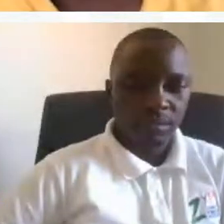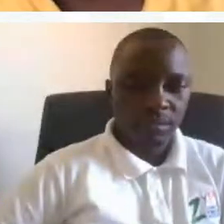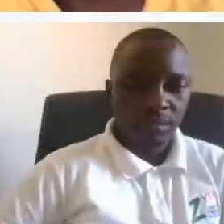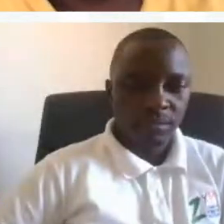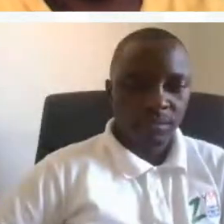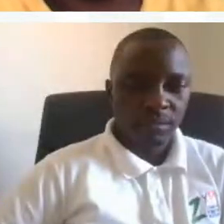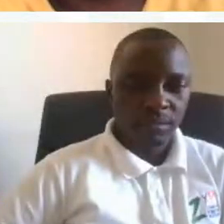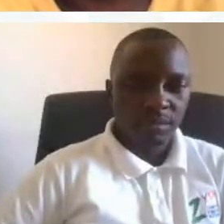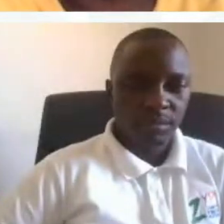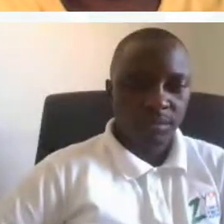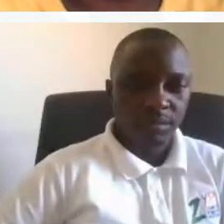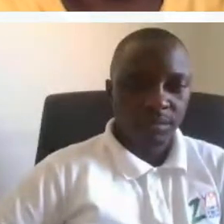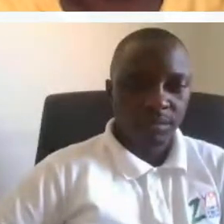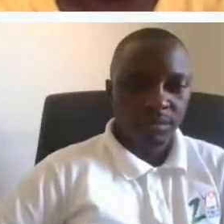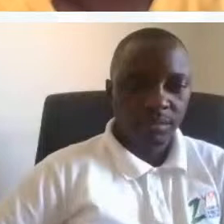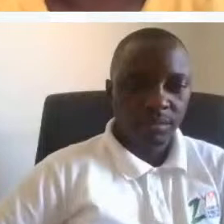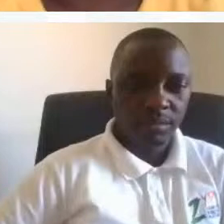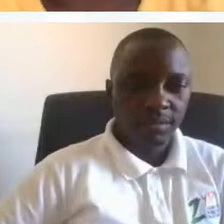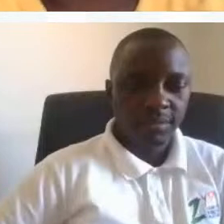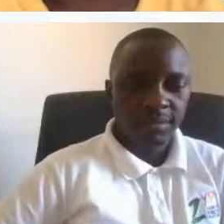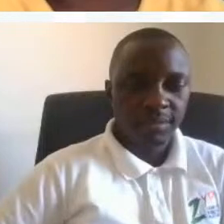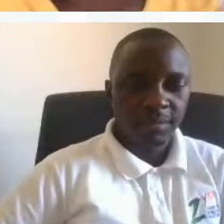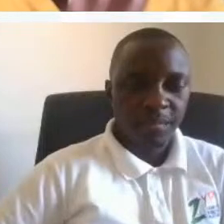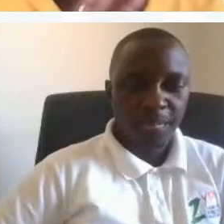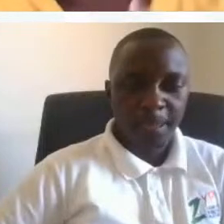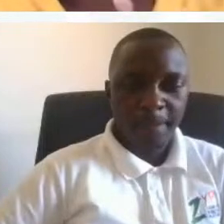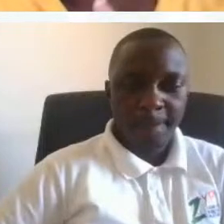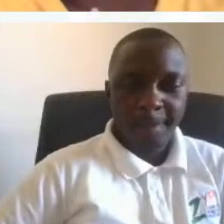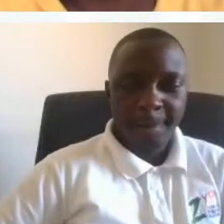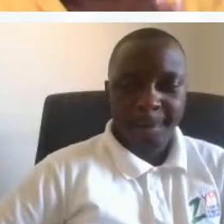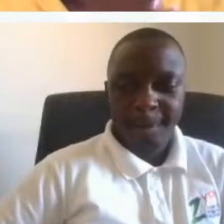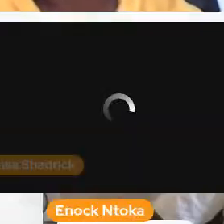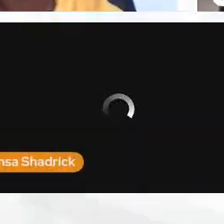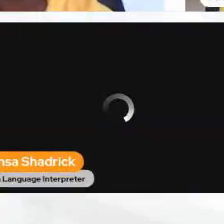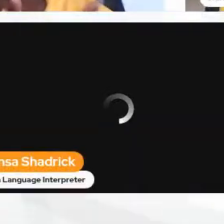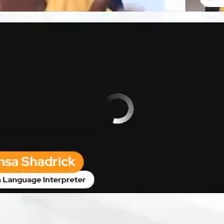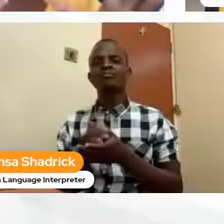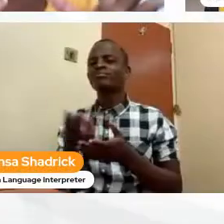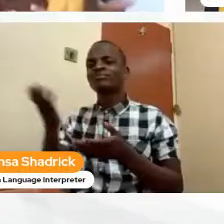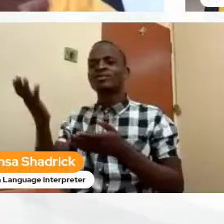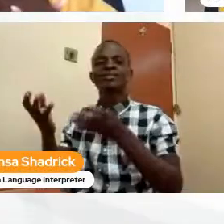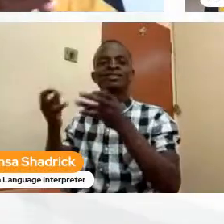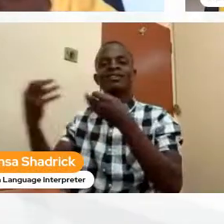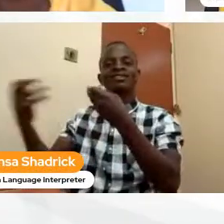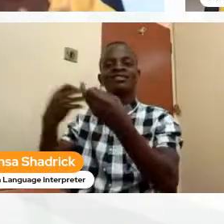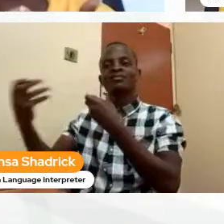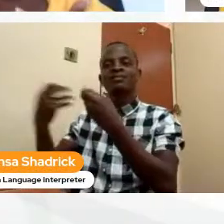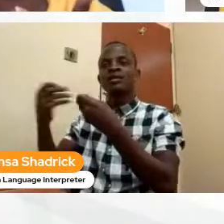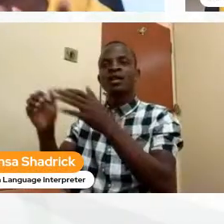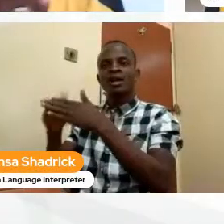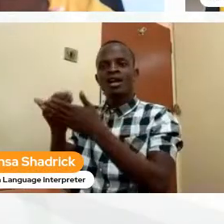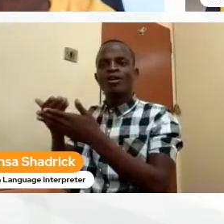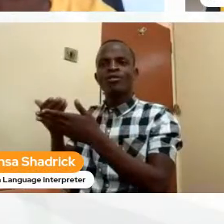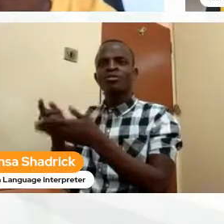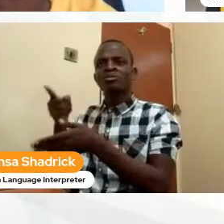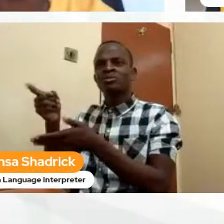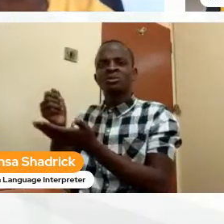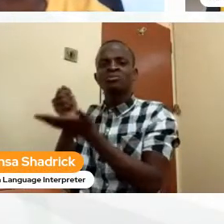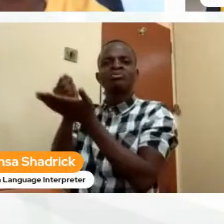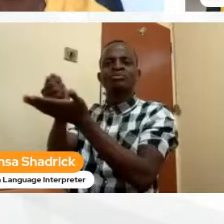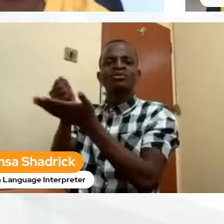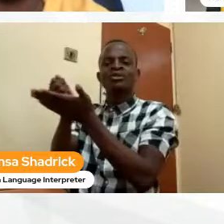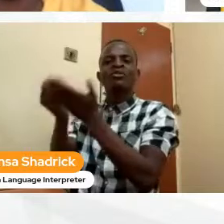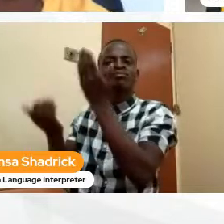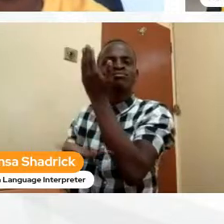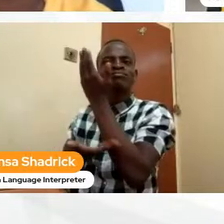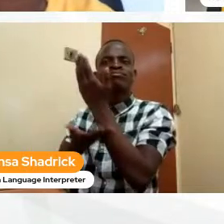you're overwhelmed with the emotions and everything else. So could you also tell us how the Health Hero, being one of the winners for the